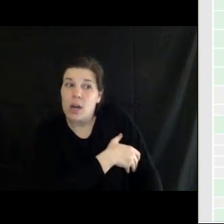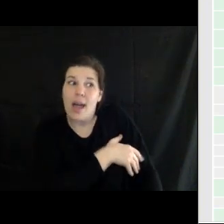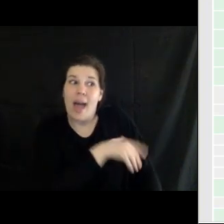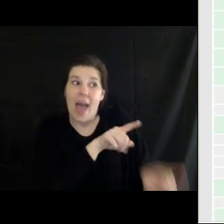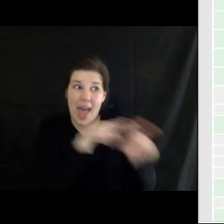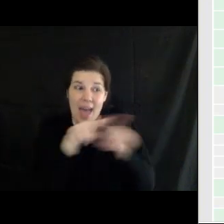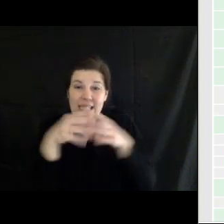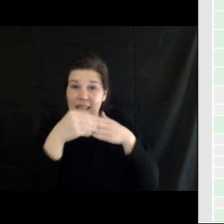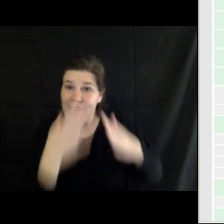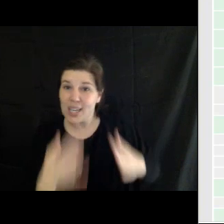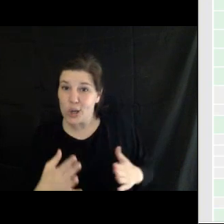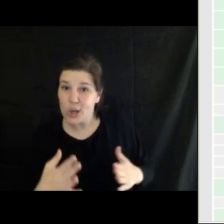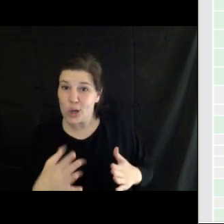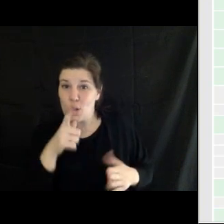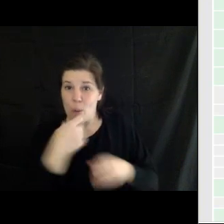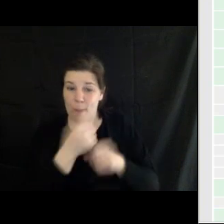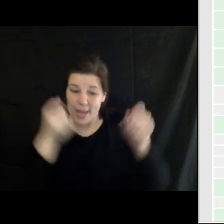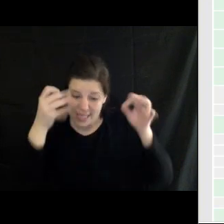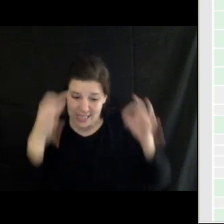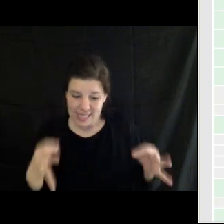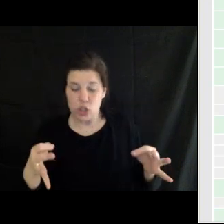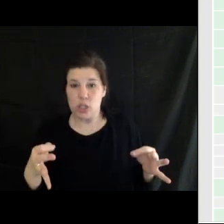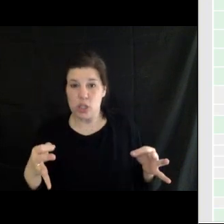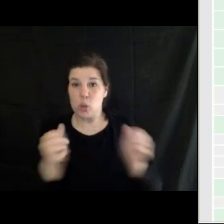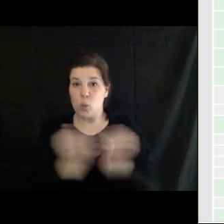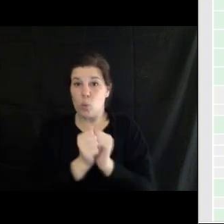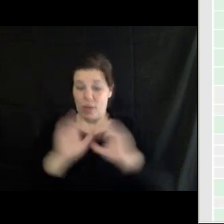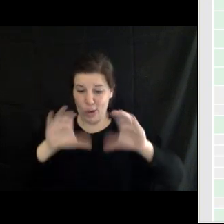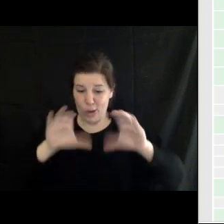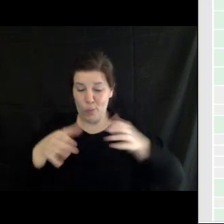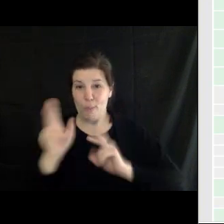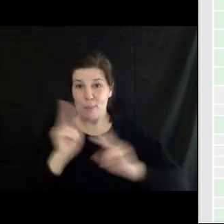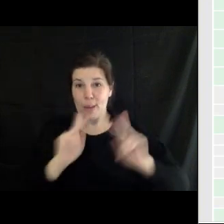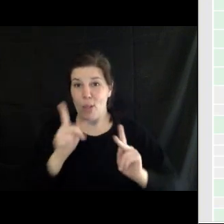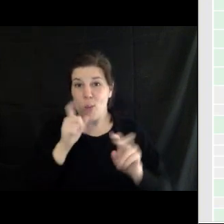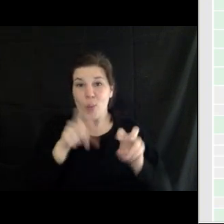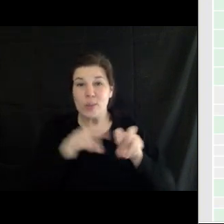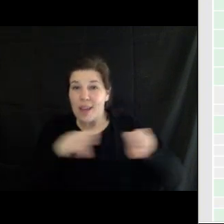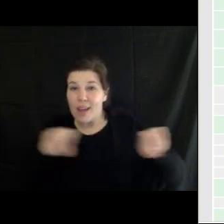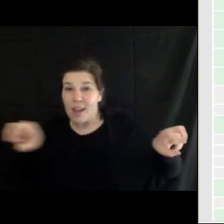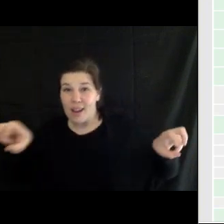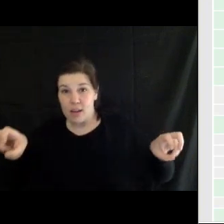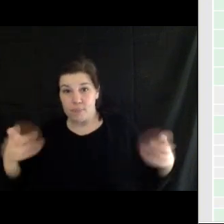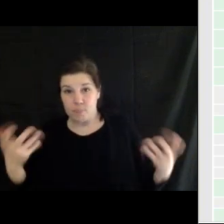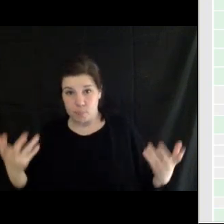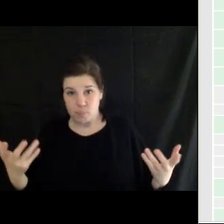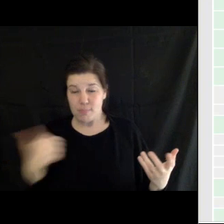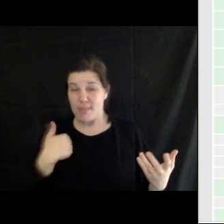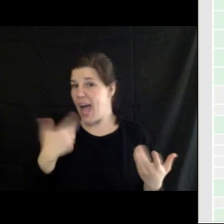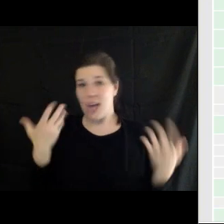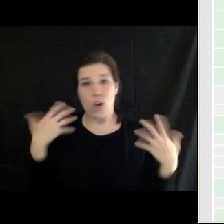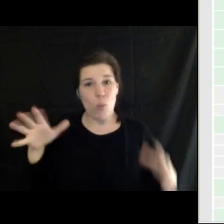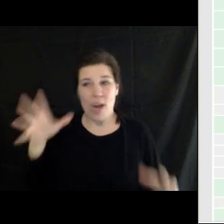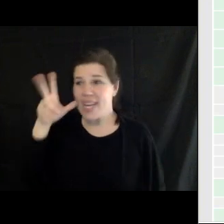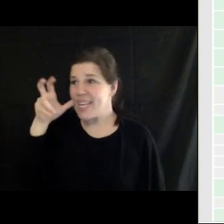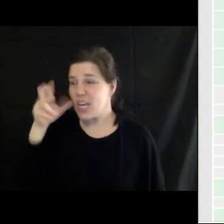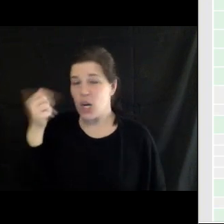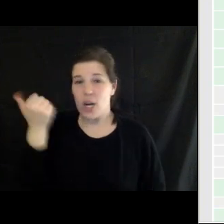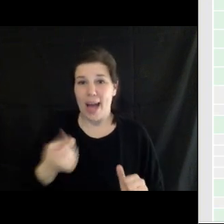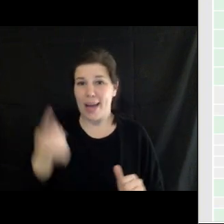make decisions with a concise group of people that sit on a diocese, right? So I don't want to hear anybody